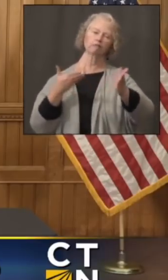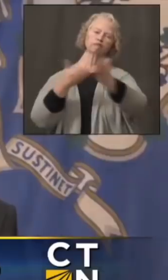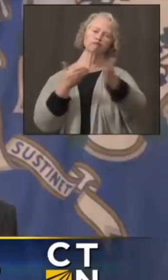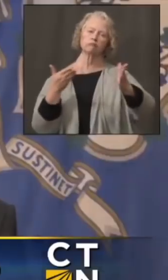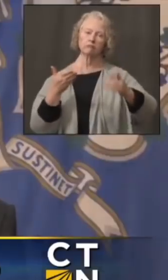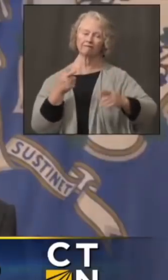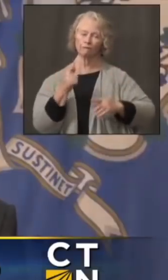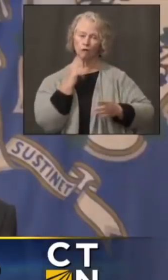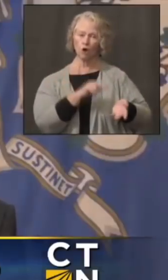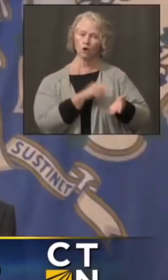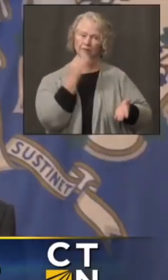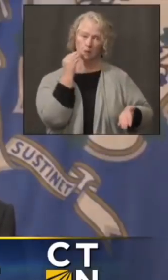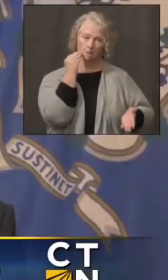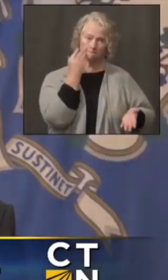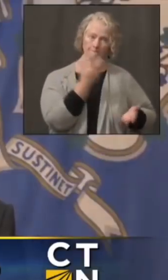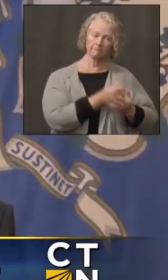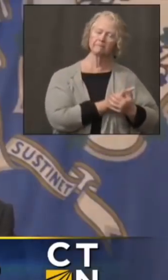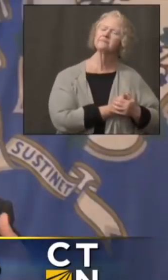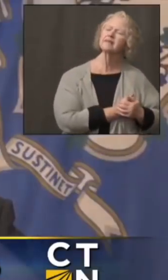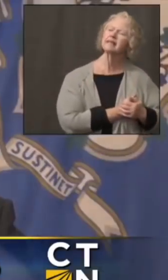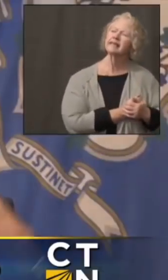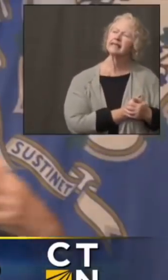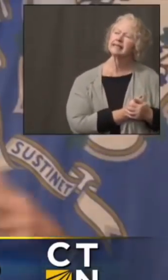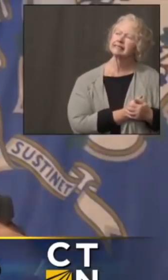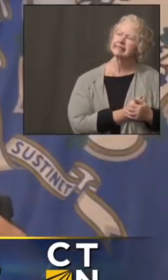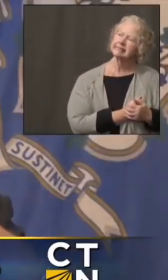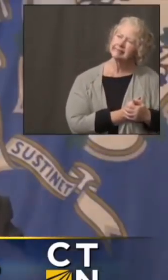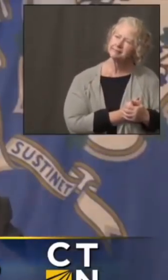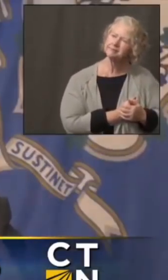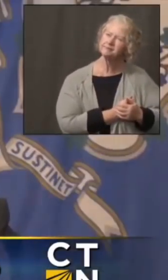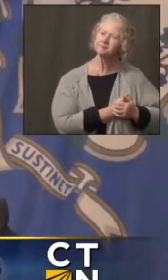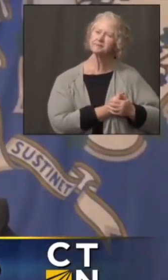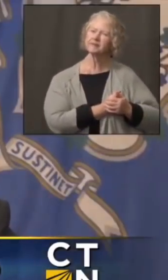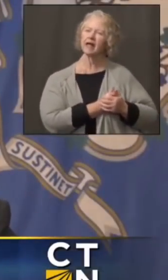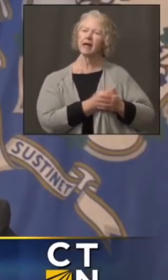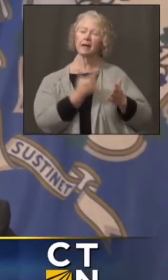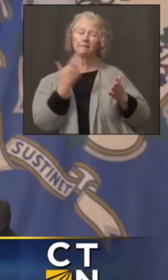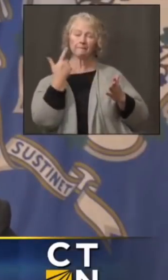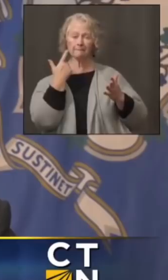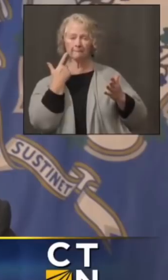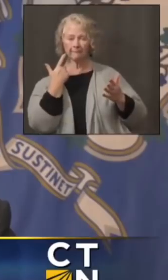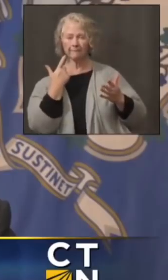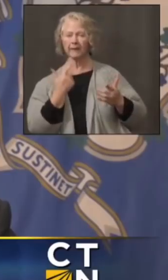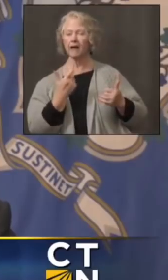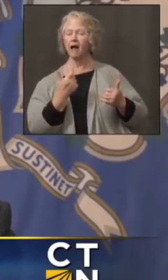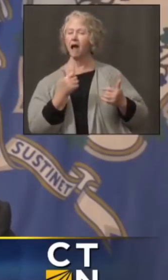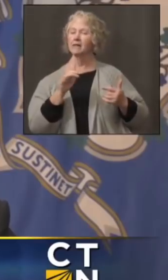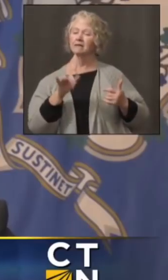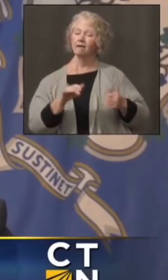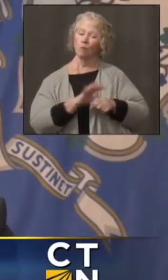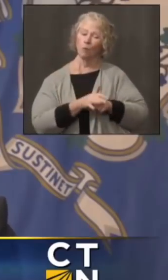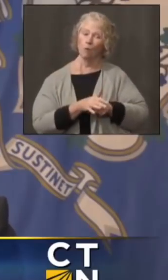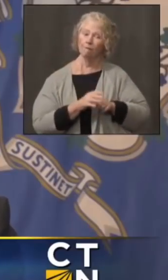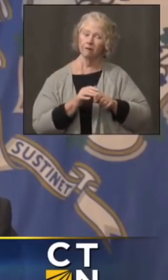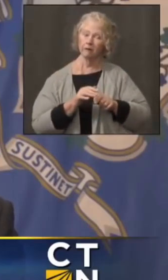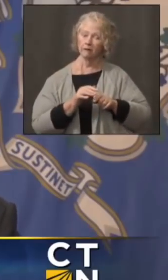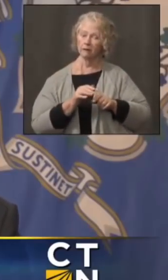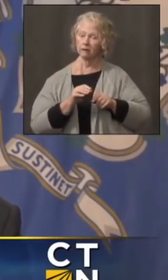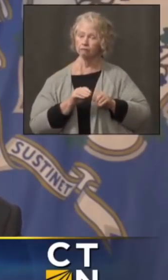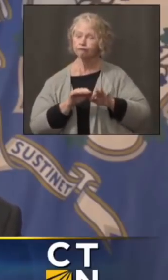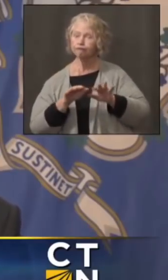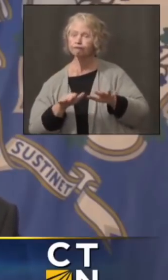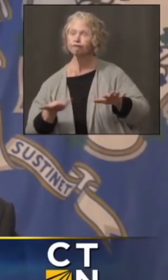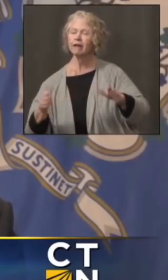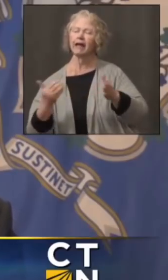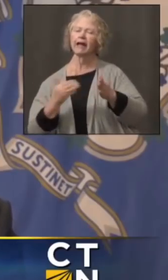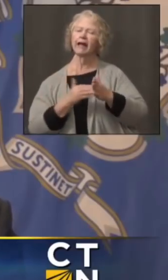My instinct is right now, given all the complexity in and around a second round of COVID, I'd be